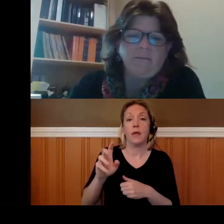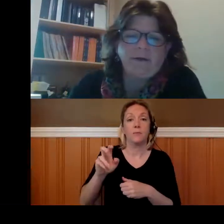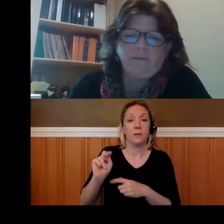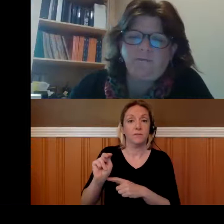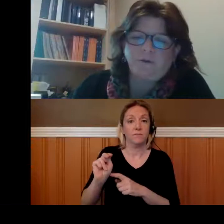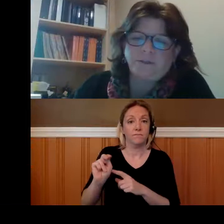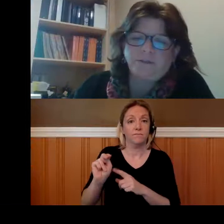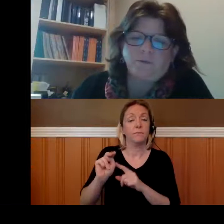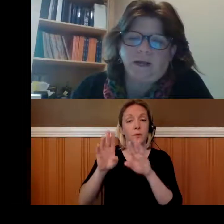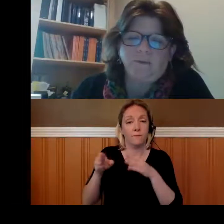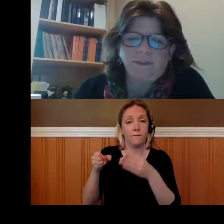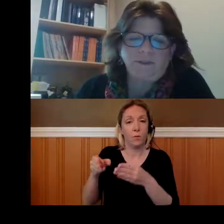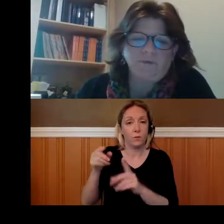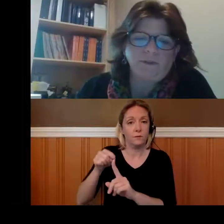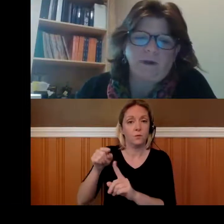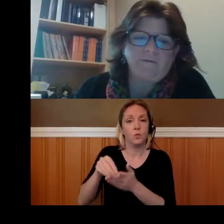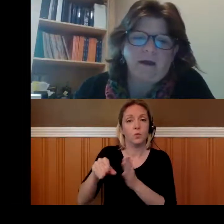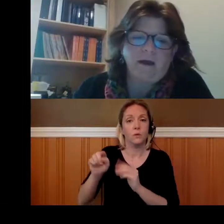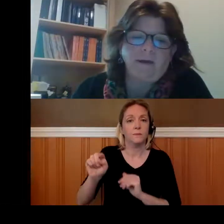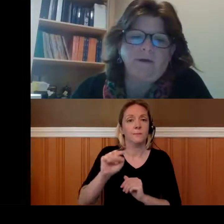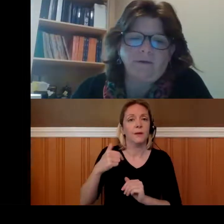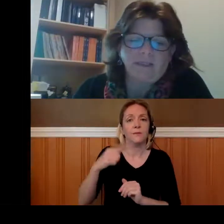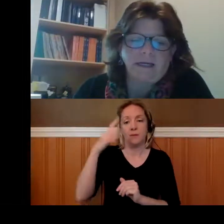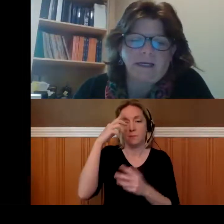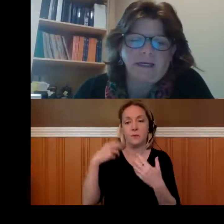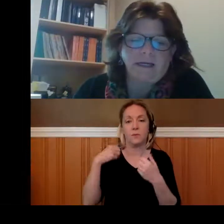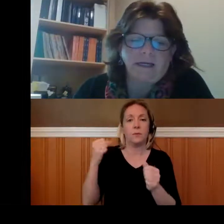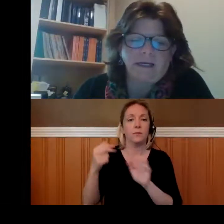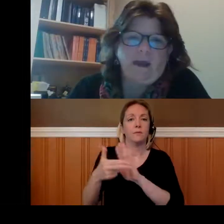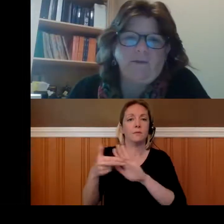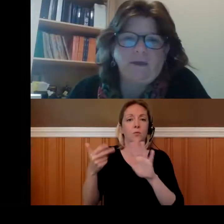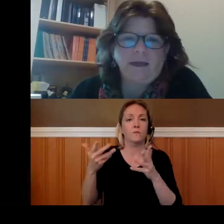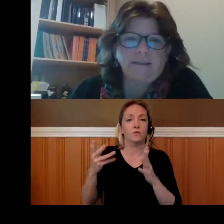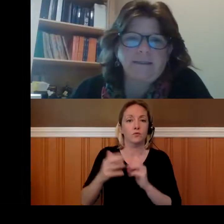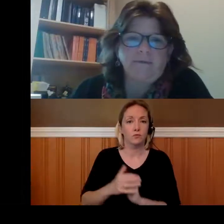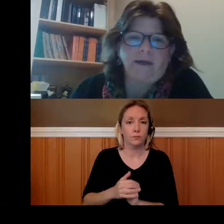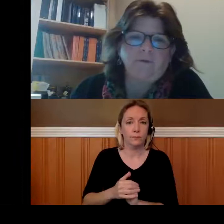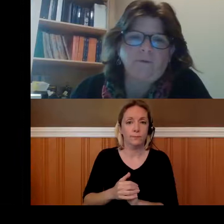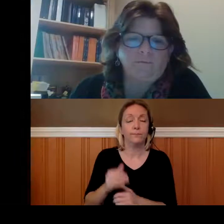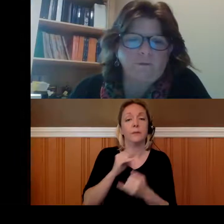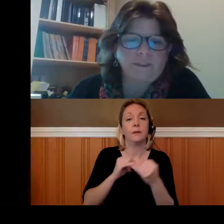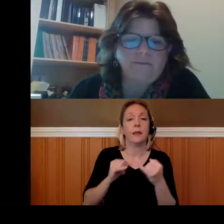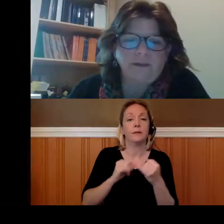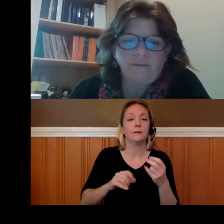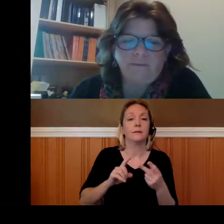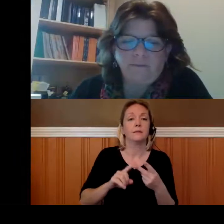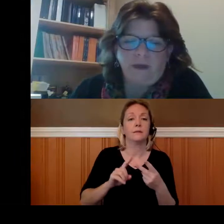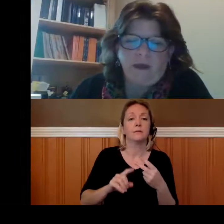really focuses on helping students who have mental health diagnosis. And then lastly, we have the Workforce